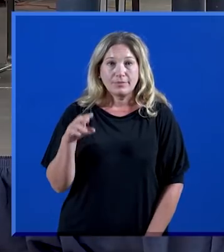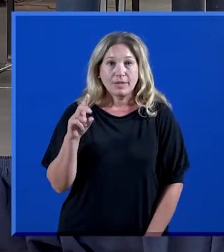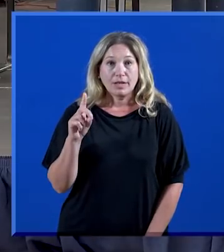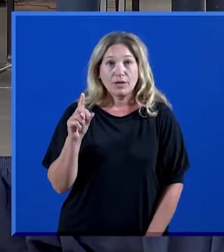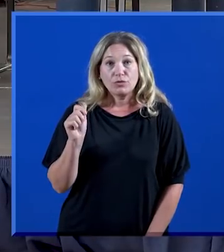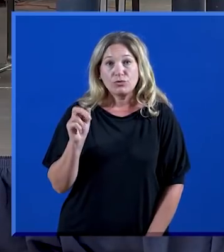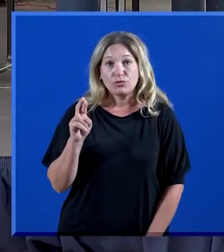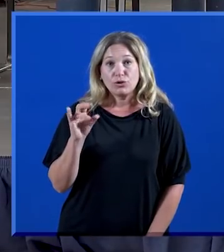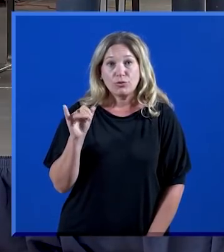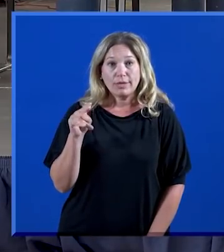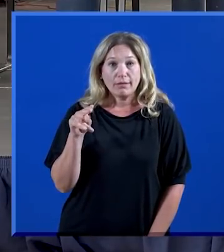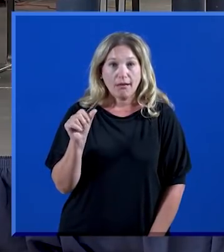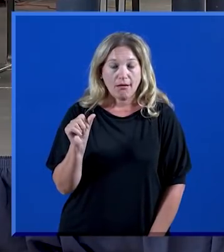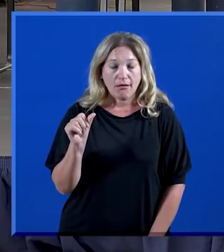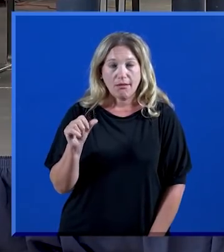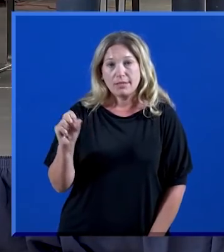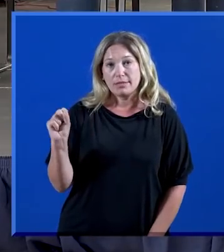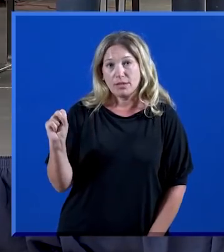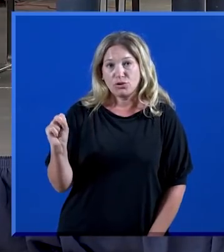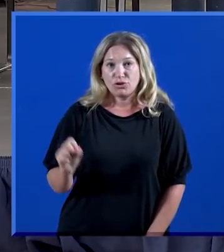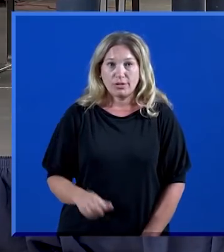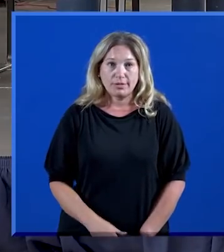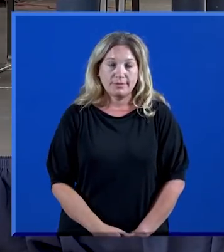Darina Silchuk.